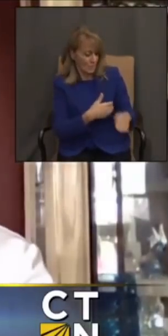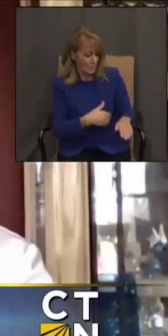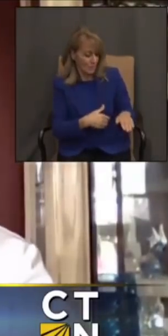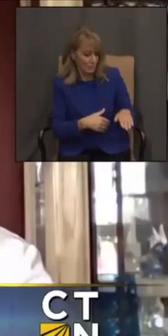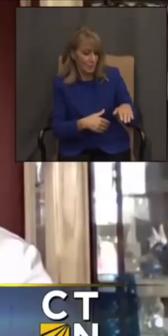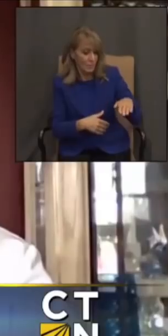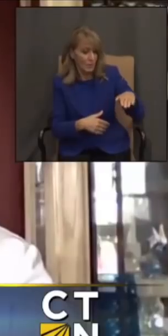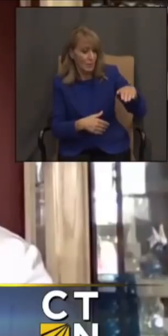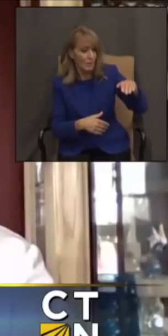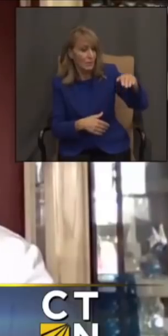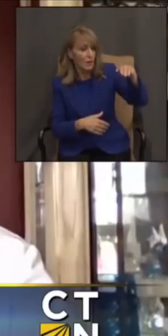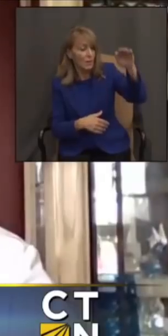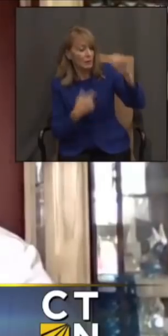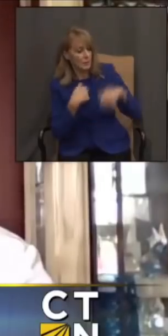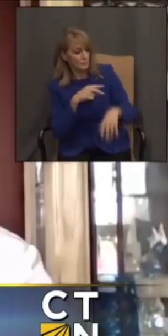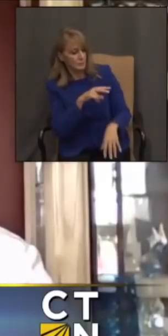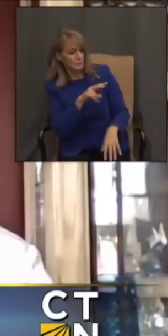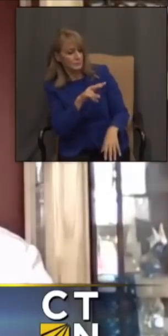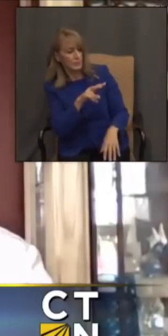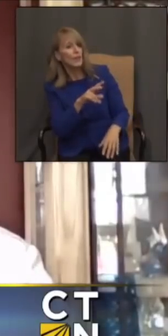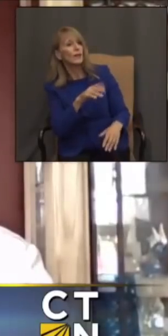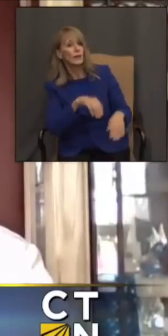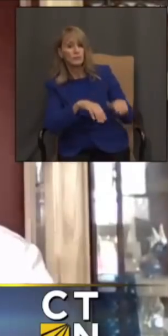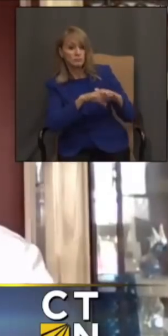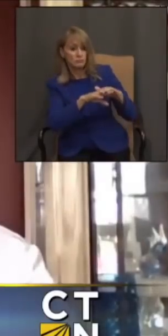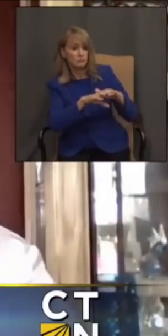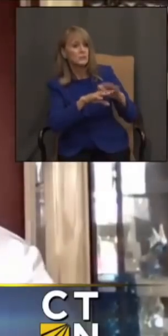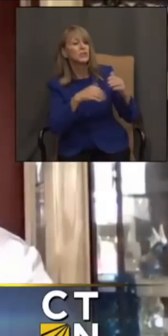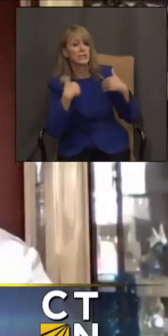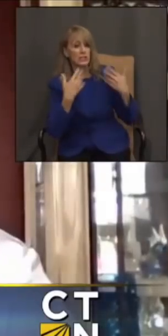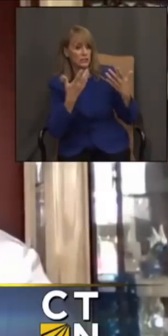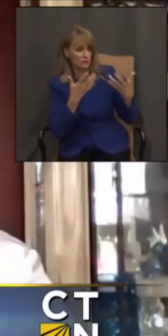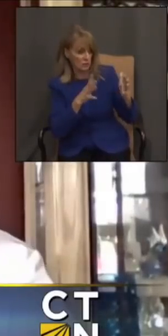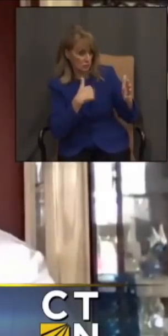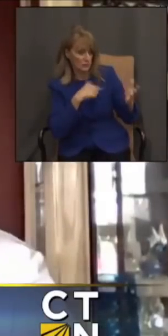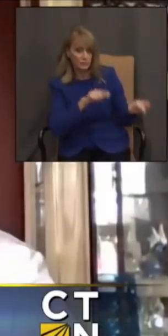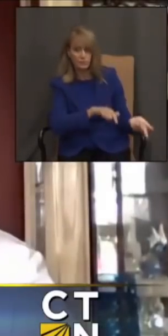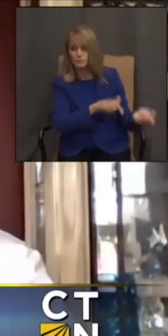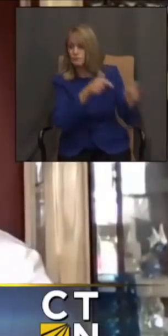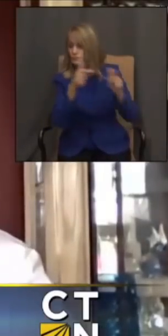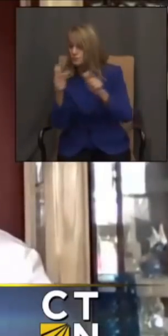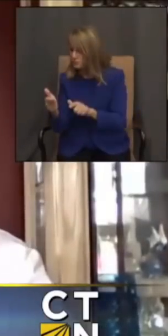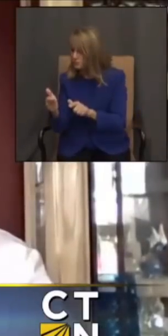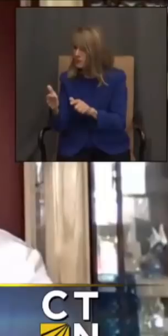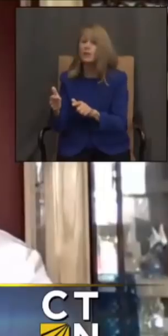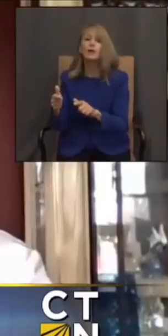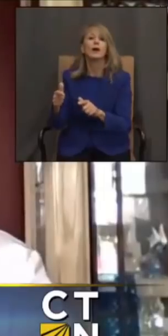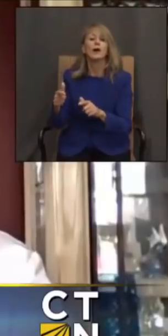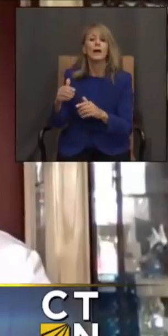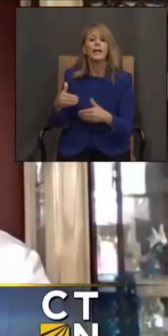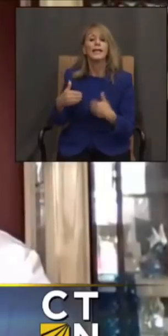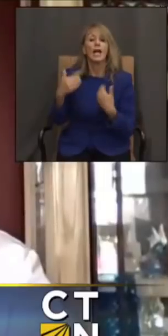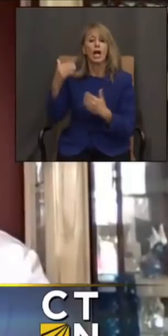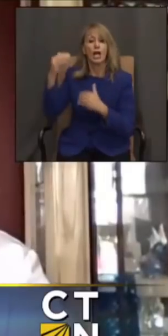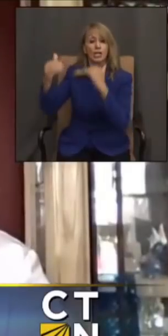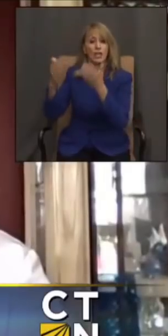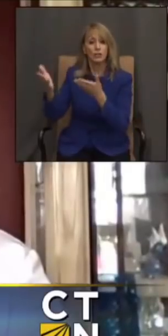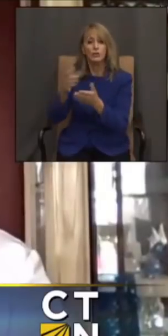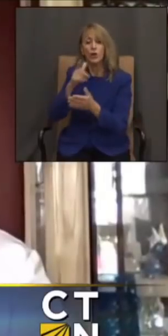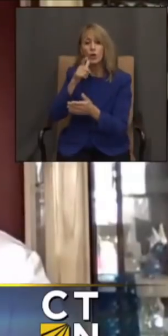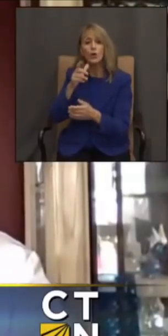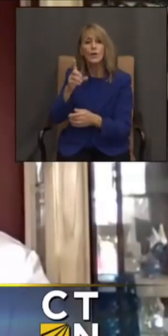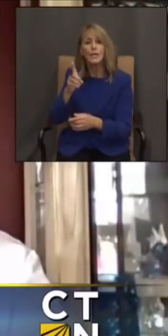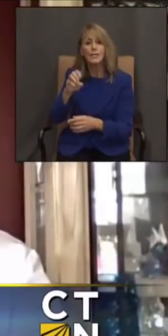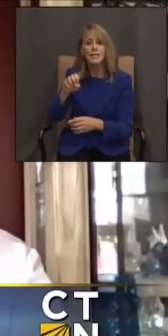our teenagers, I then hand off to young adult services, which are usually handled most efficiently by DEMIS.